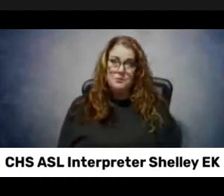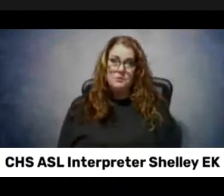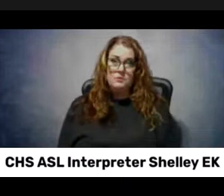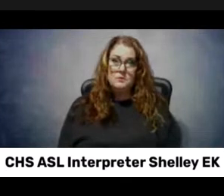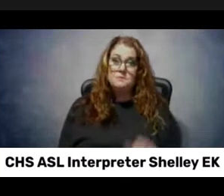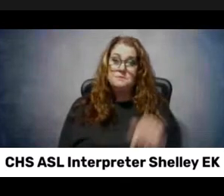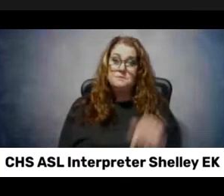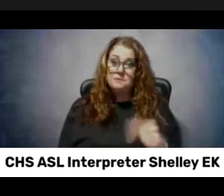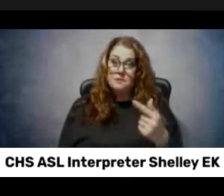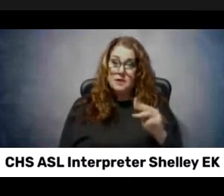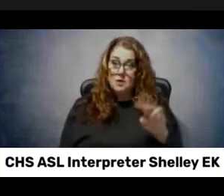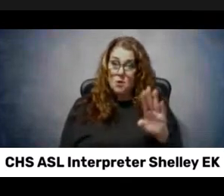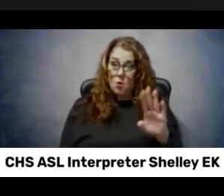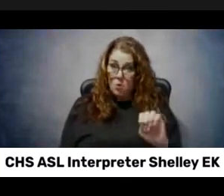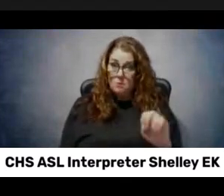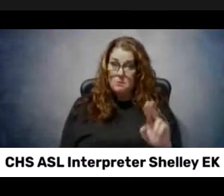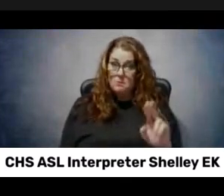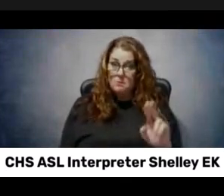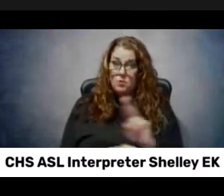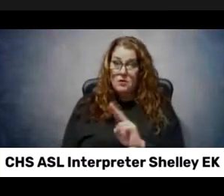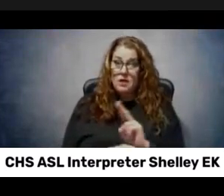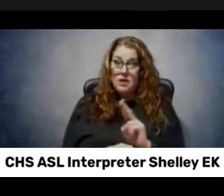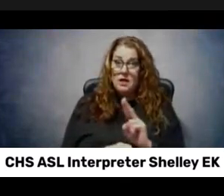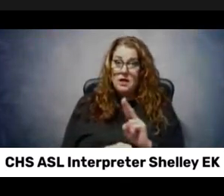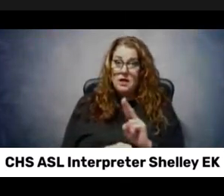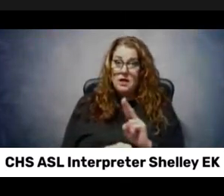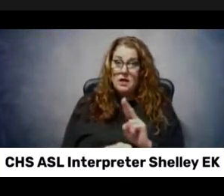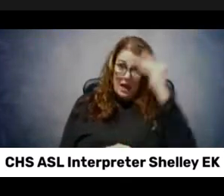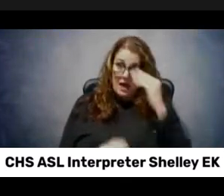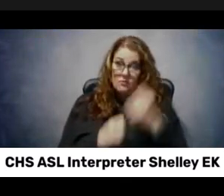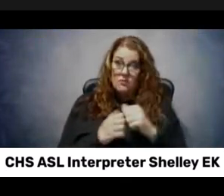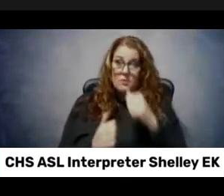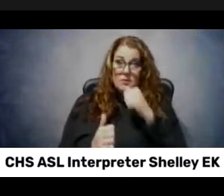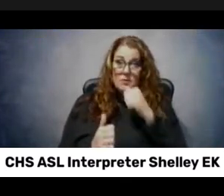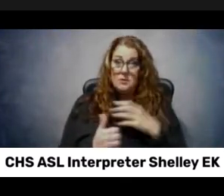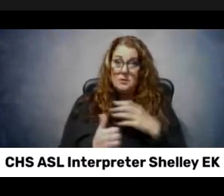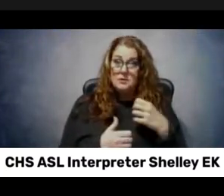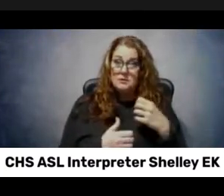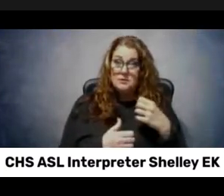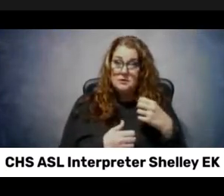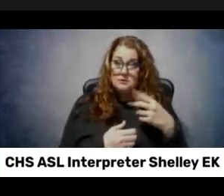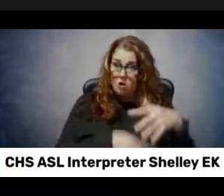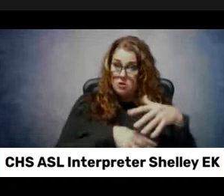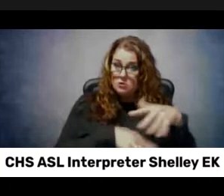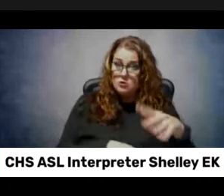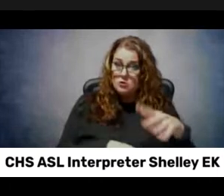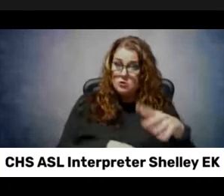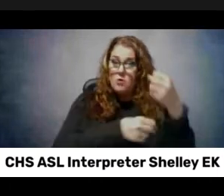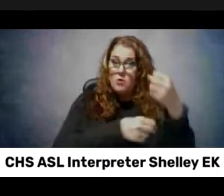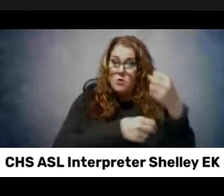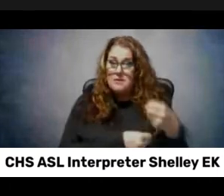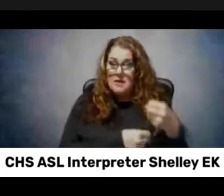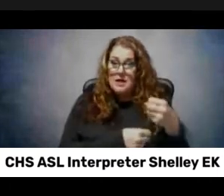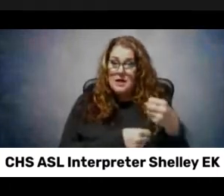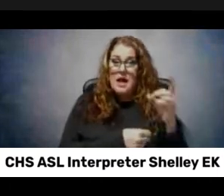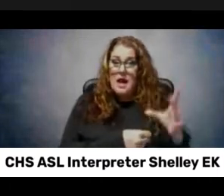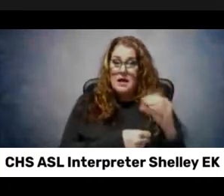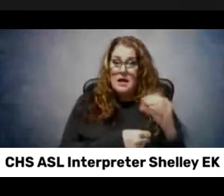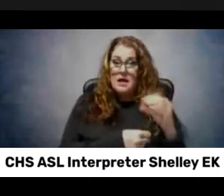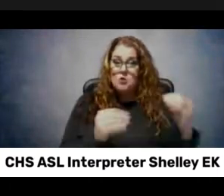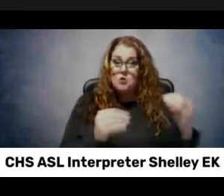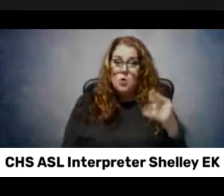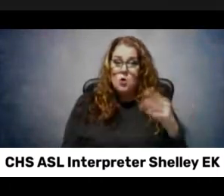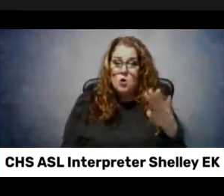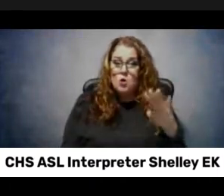This gnome is wearing a pussy hat from the Women's March and holding a sign that says, "Hate has no gnome